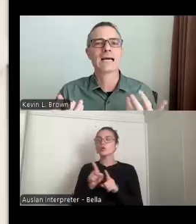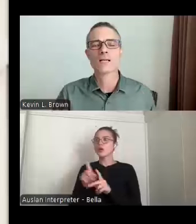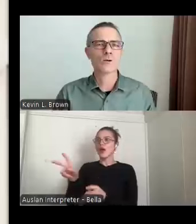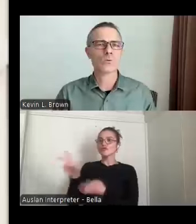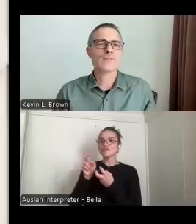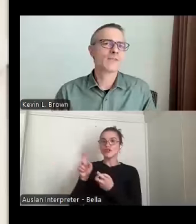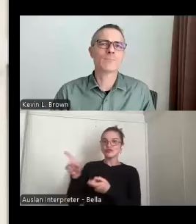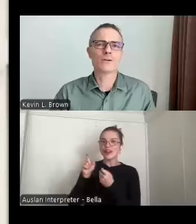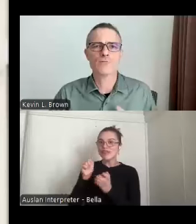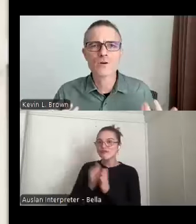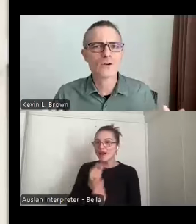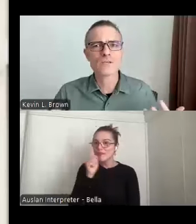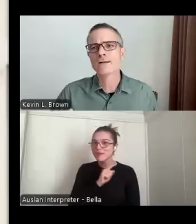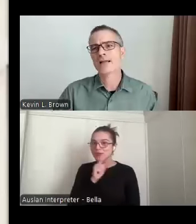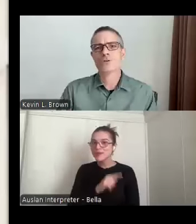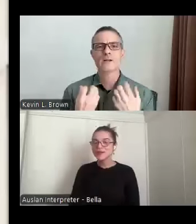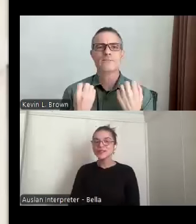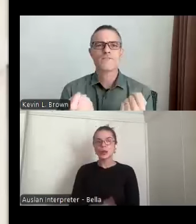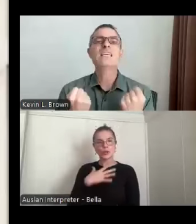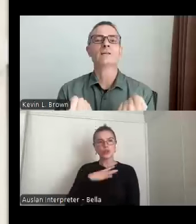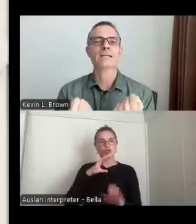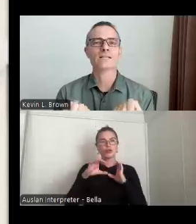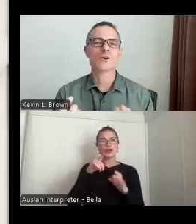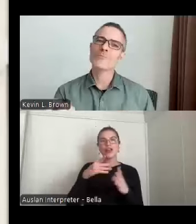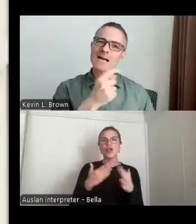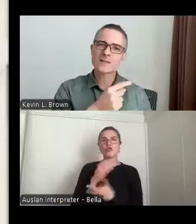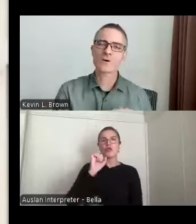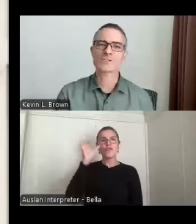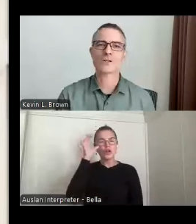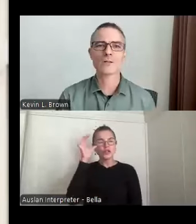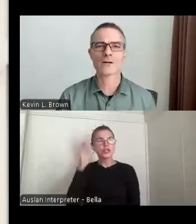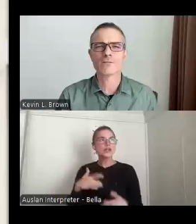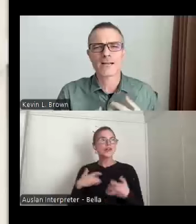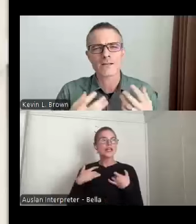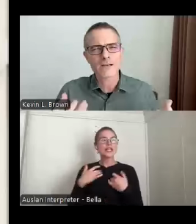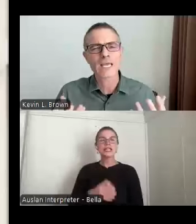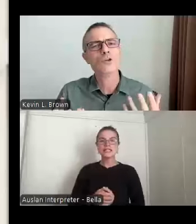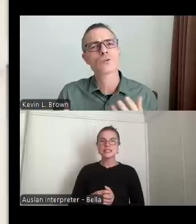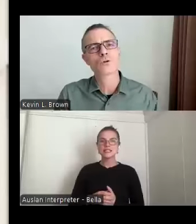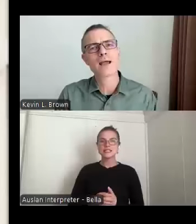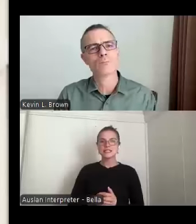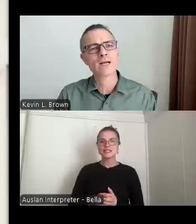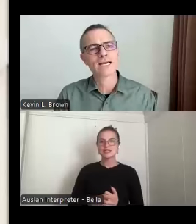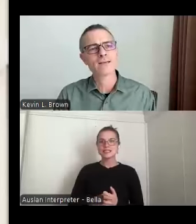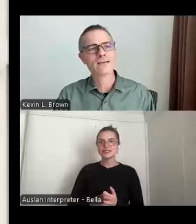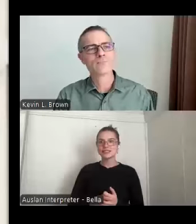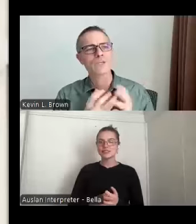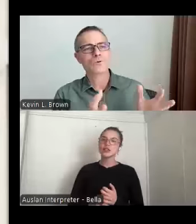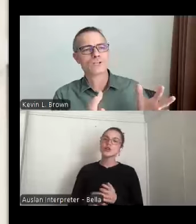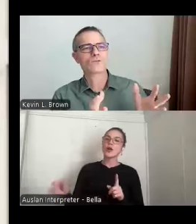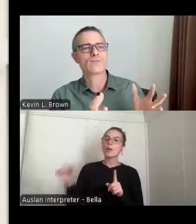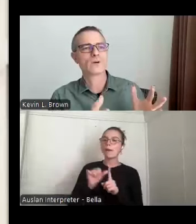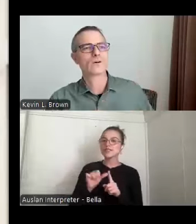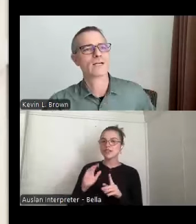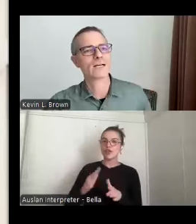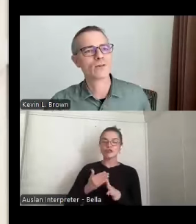communicate that with nothing but your photos and a little bit of a feeling. And so back to that question earlier of kind of can you describe a brand?